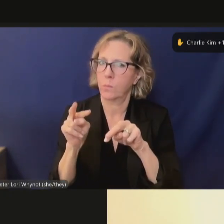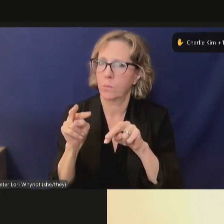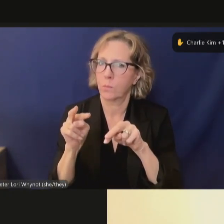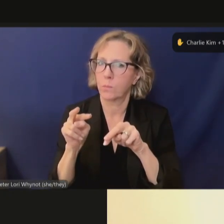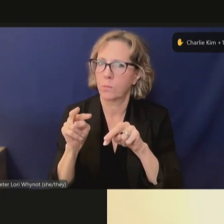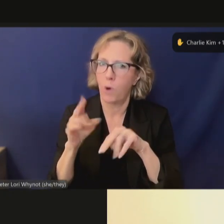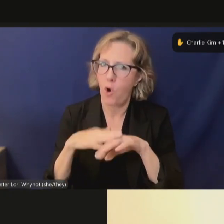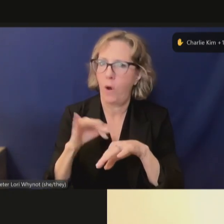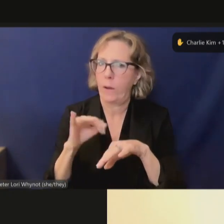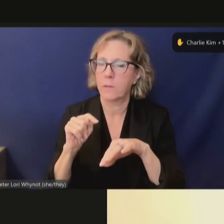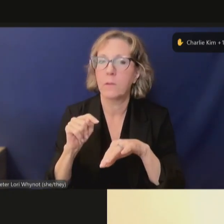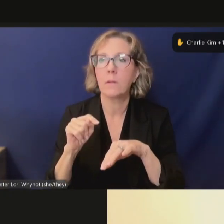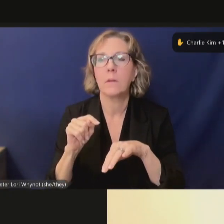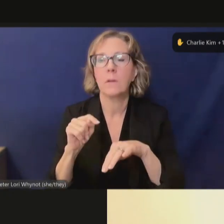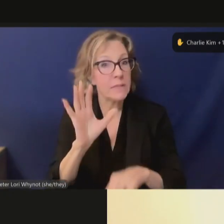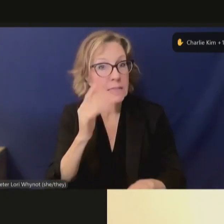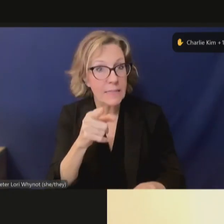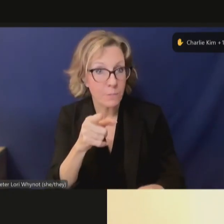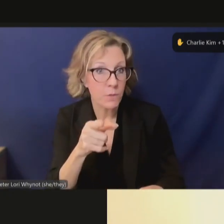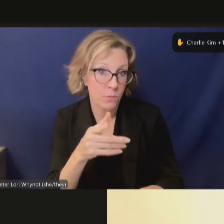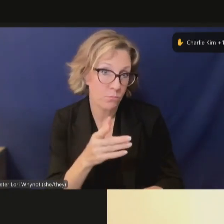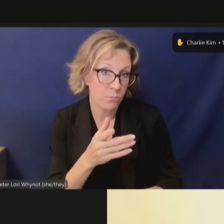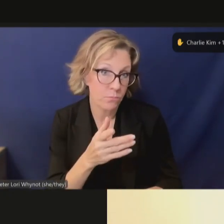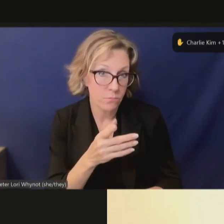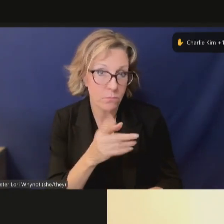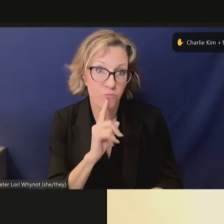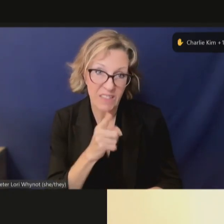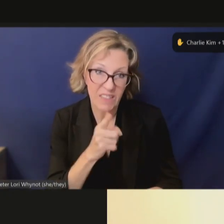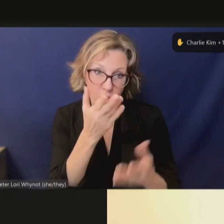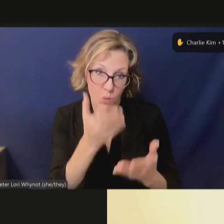sounds like you are, because